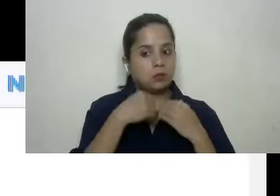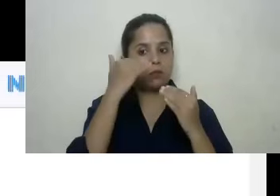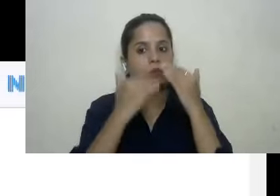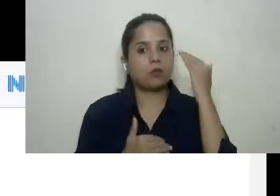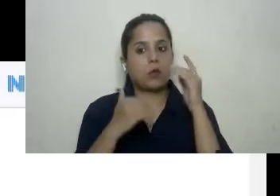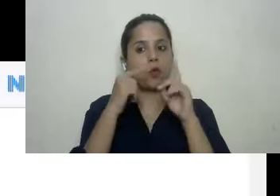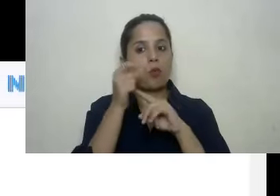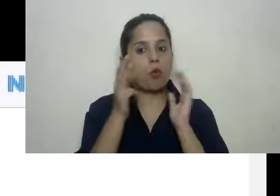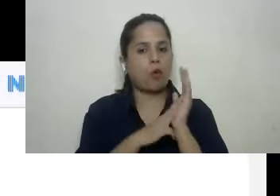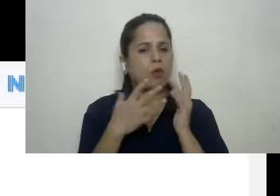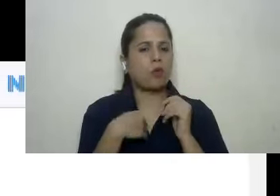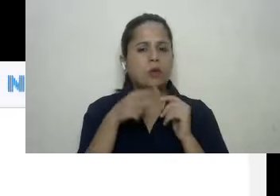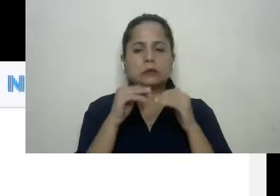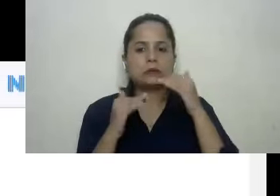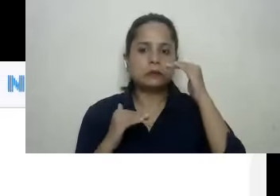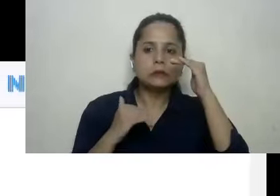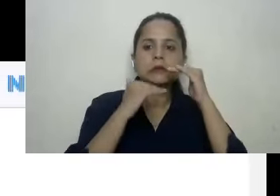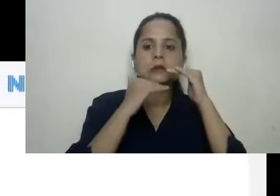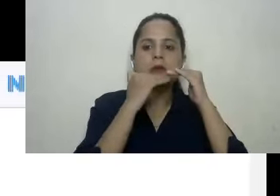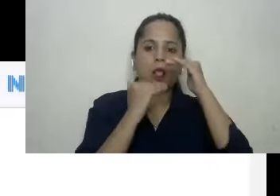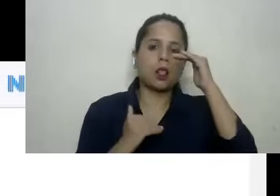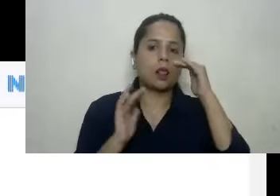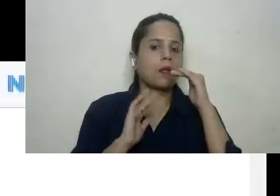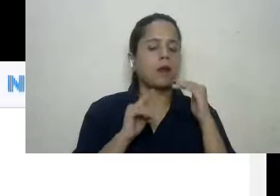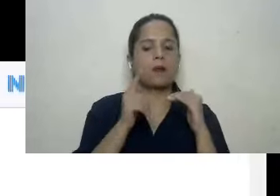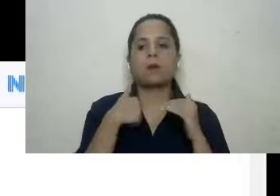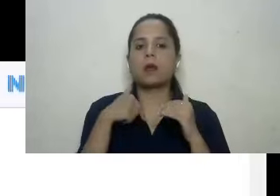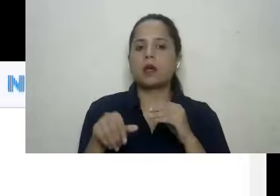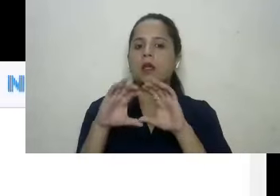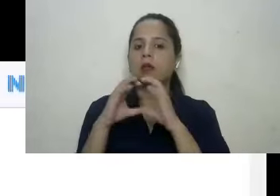I want to downgrade it because I'm teaching grade 6.